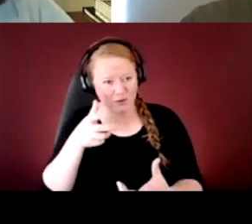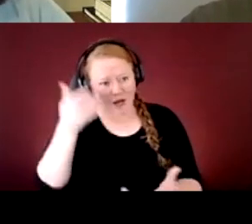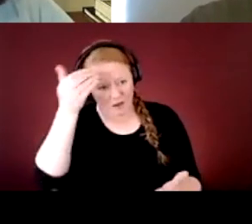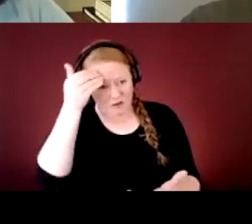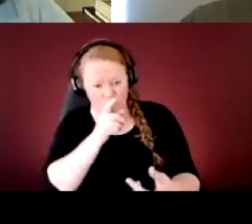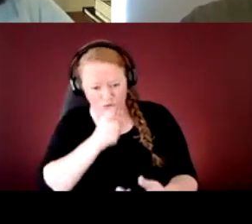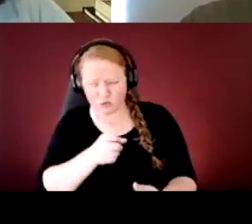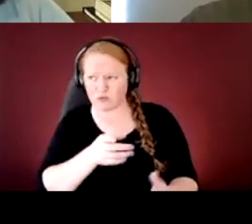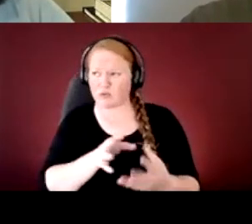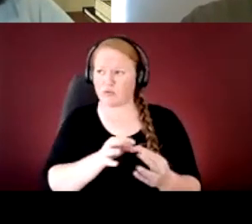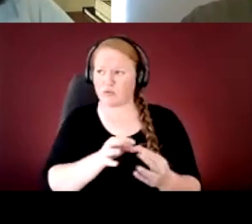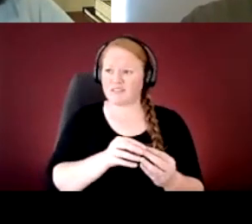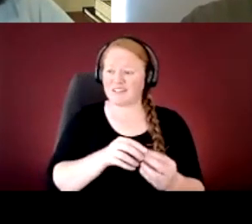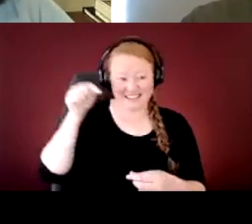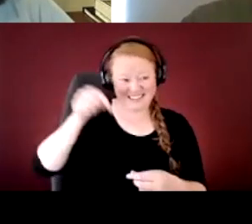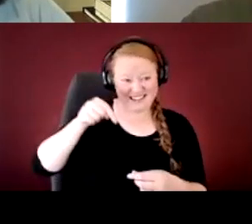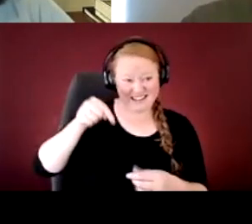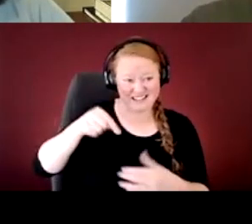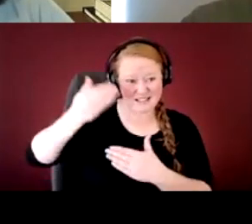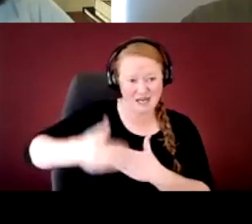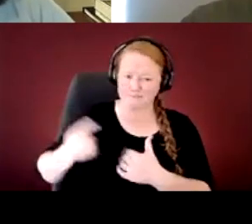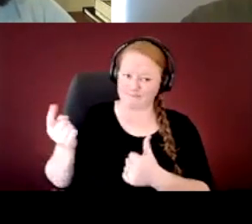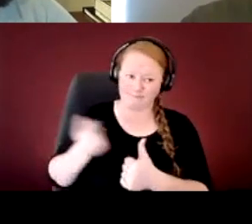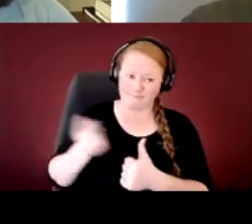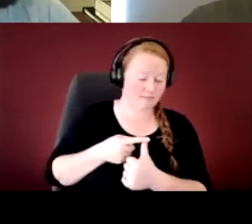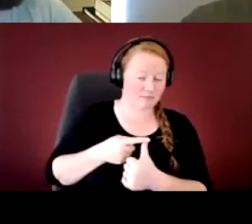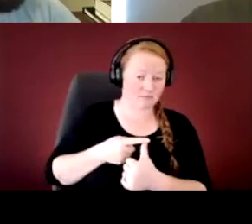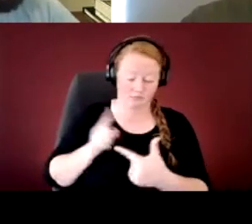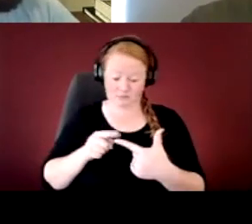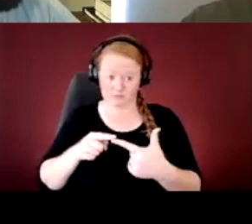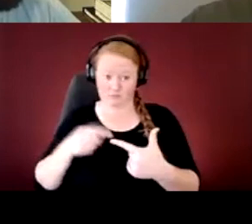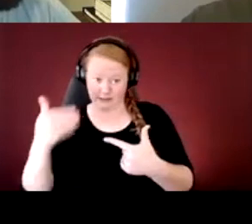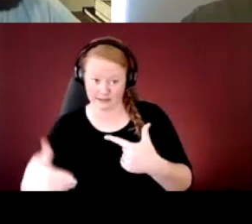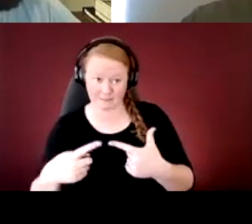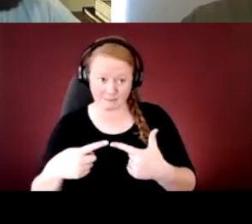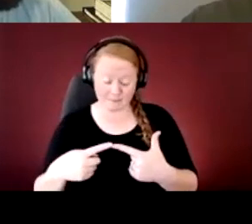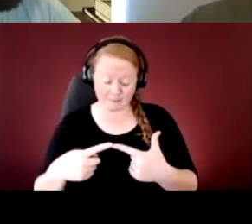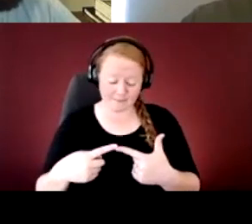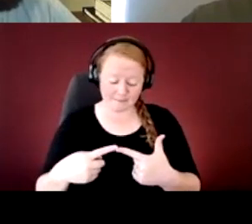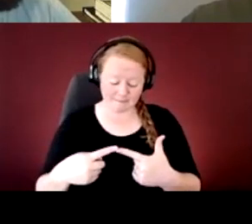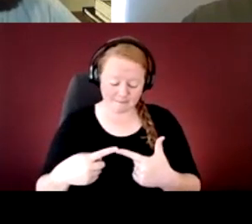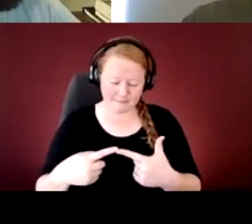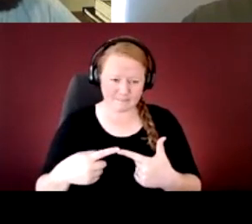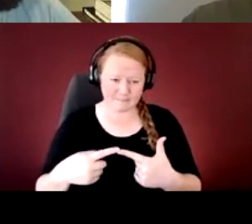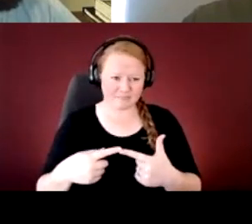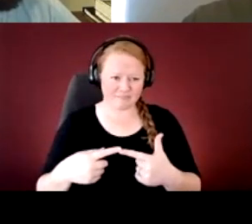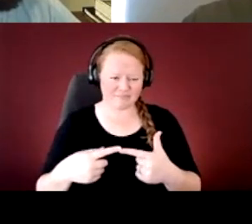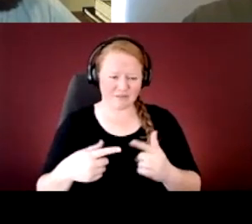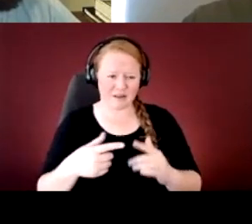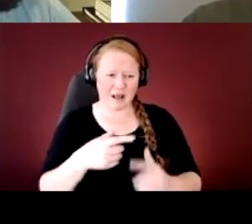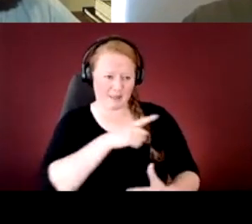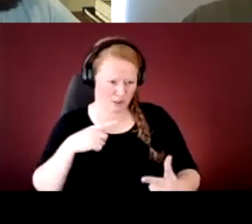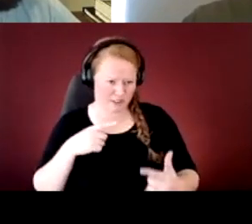was step one. Step two is moving through the legislature. And so,